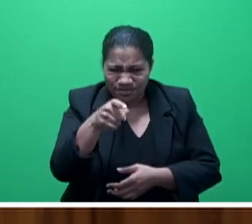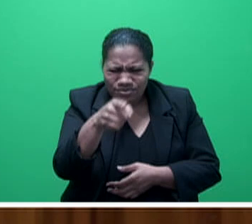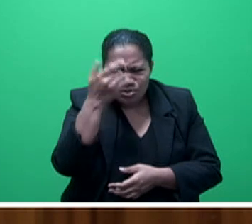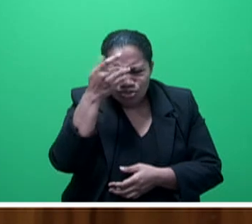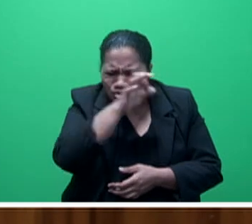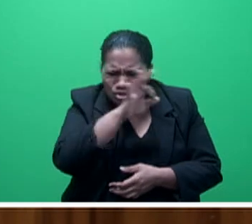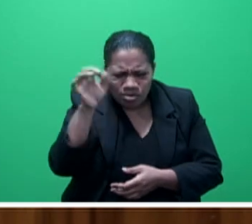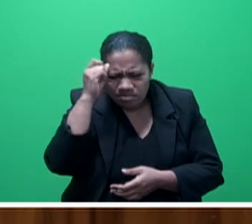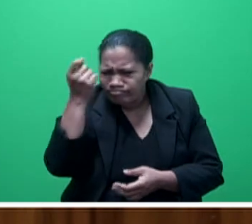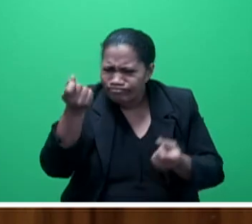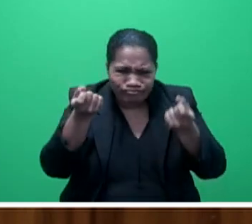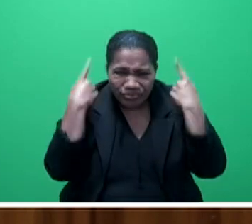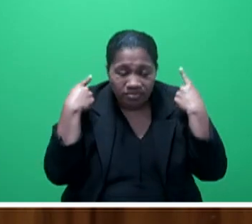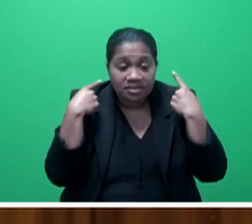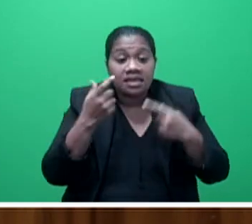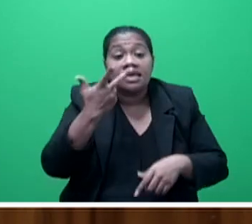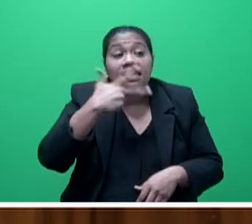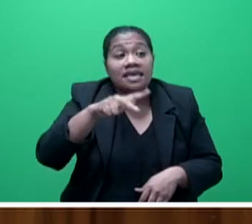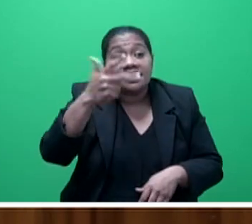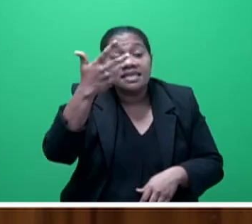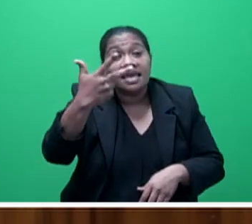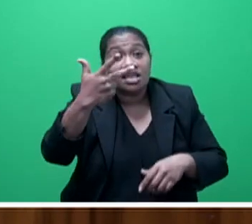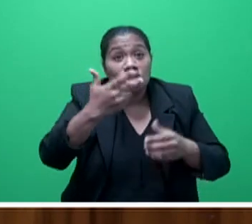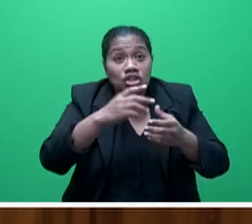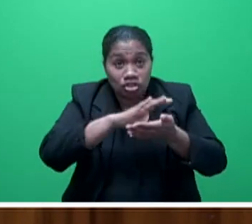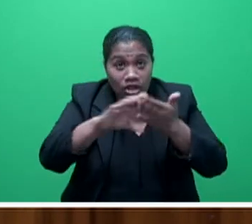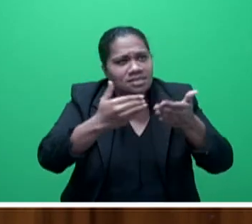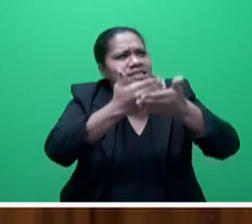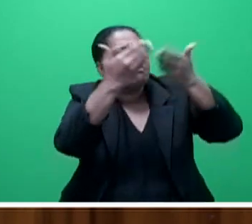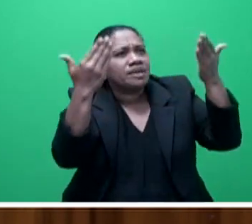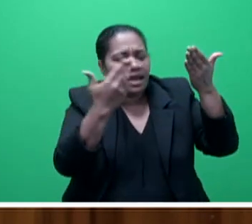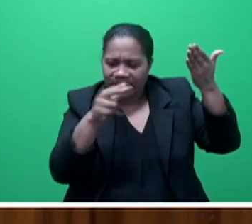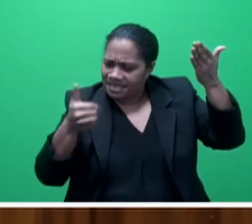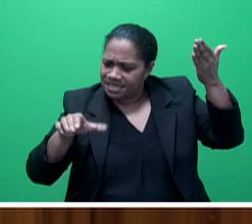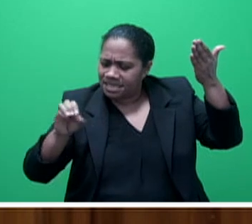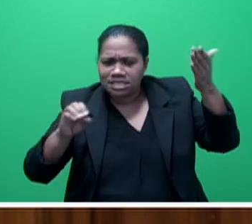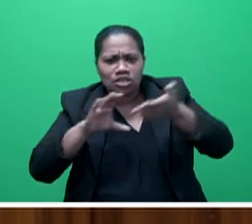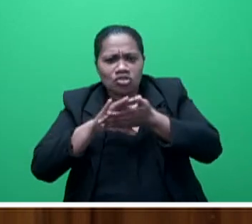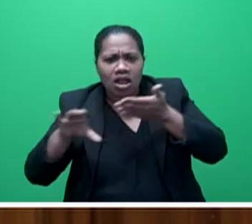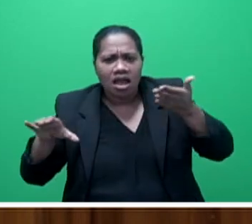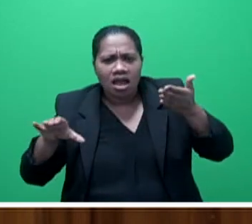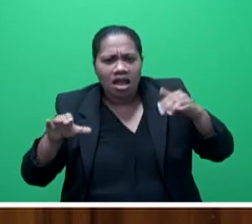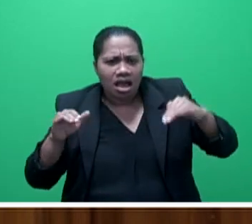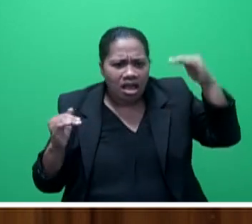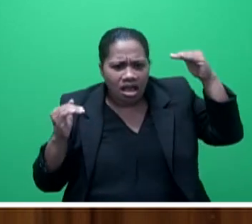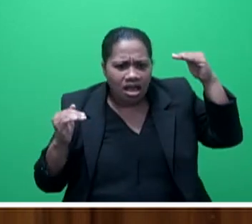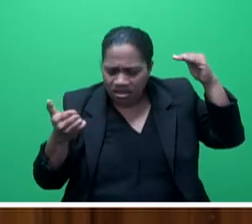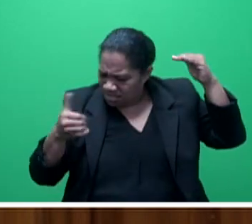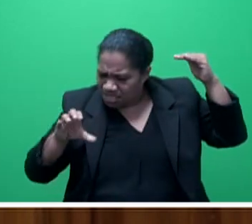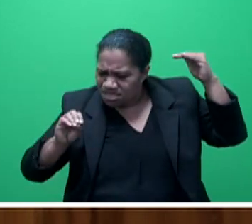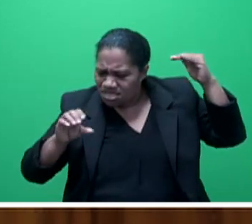sir, $88 is bigger than $60. It's bigger. $60 is less than